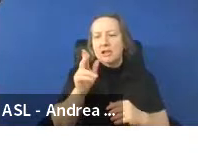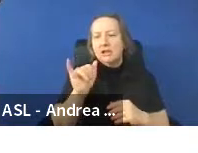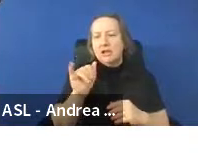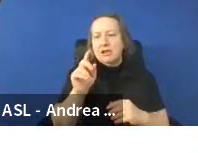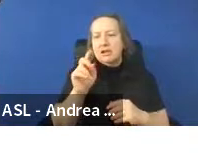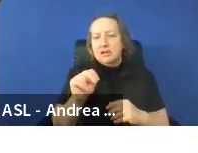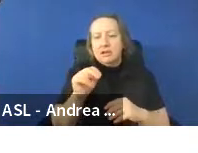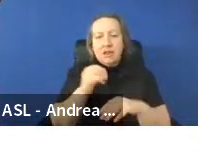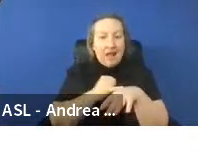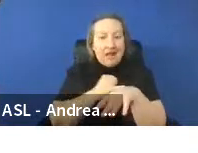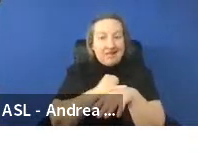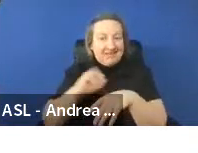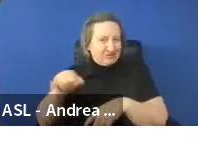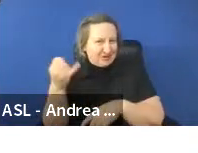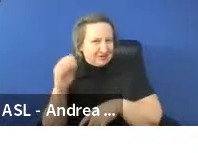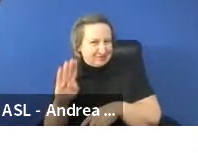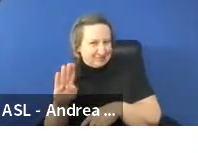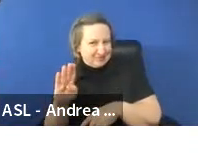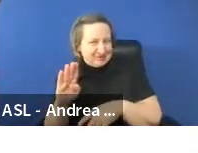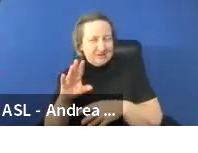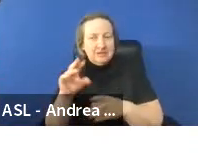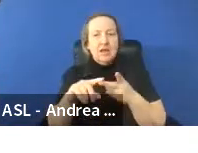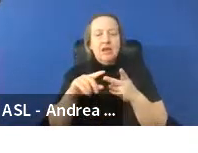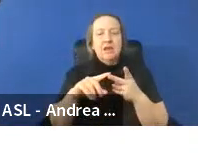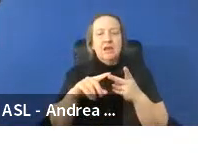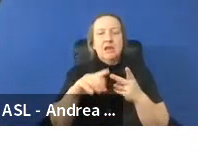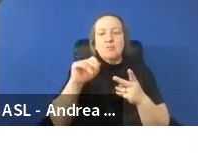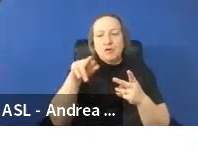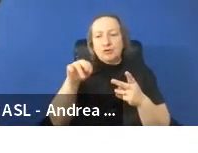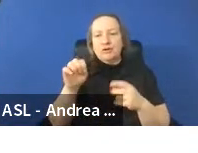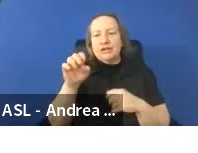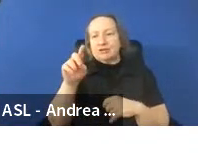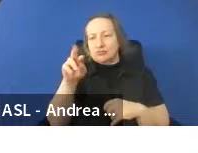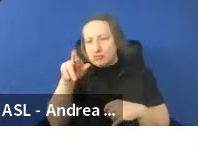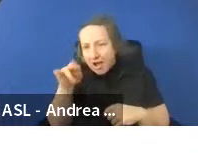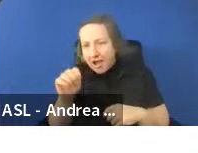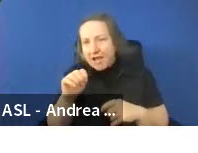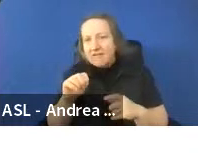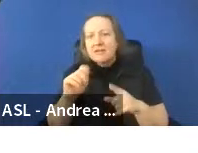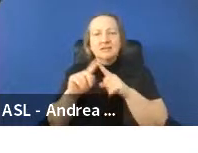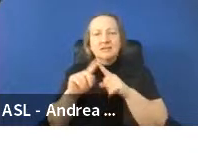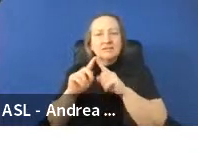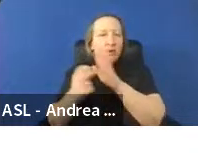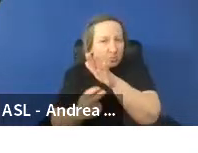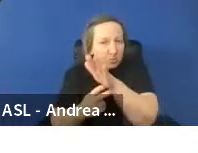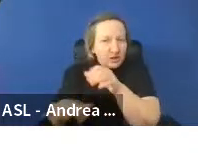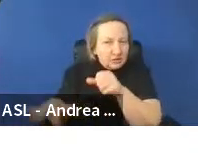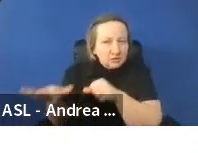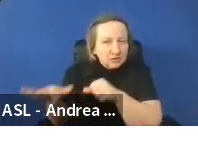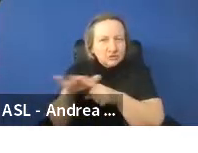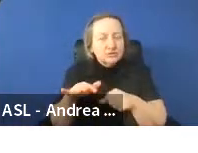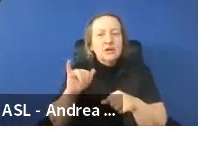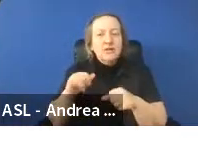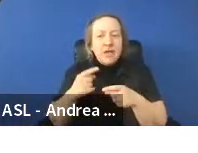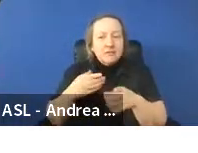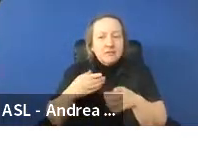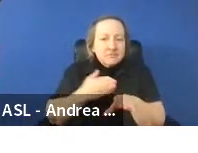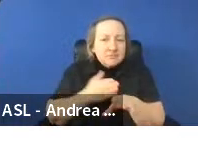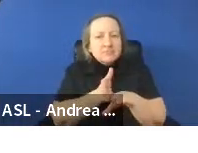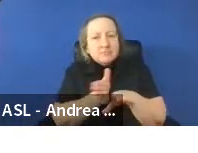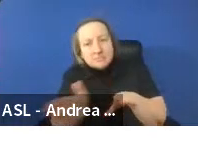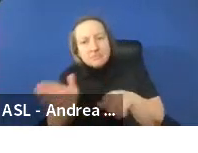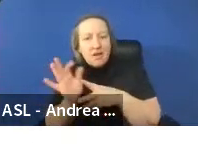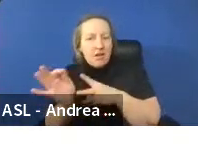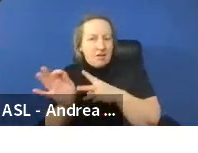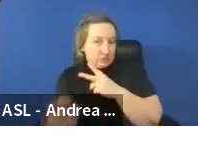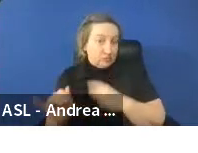Drive area for the different bridge configurations over there, as well as the interchange options that we are looking